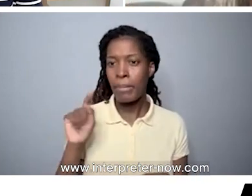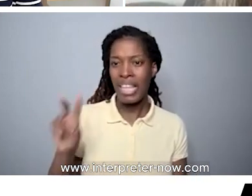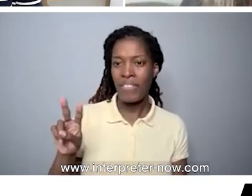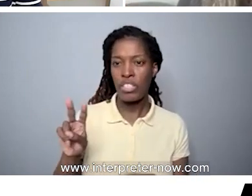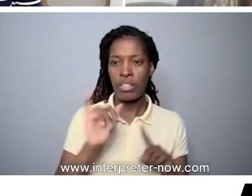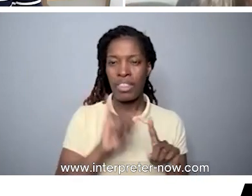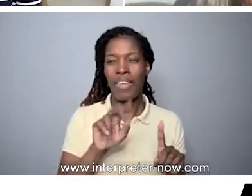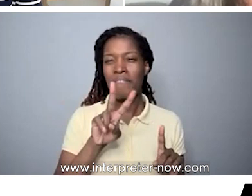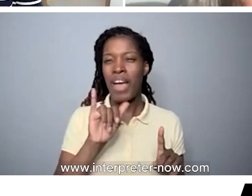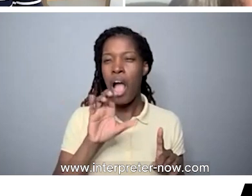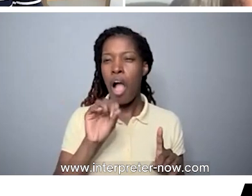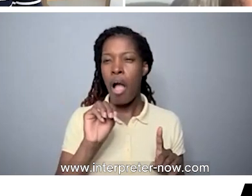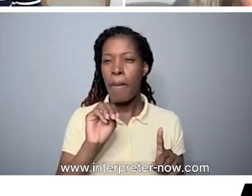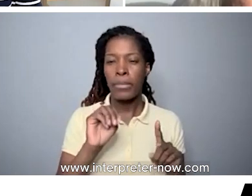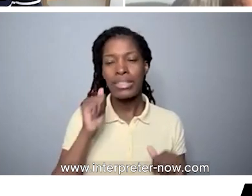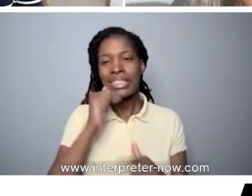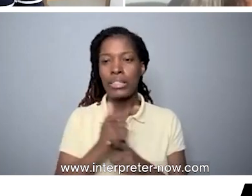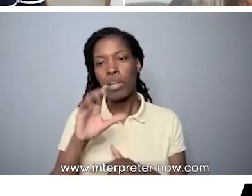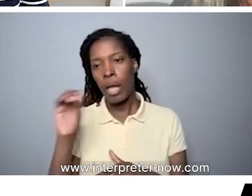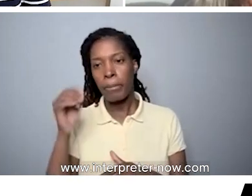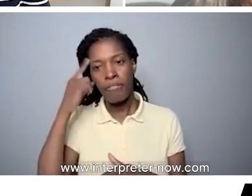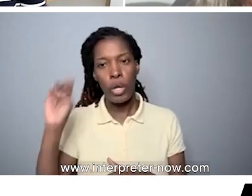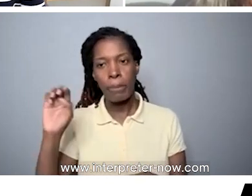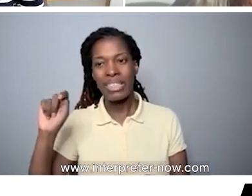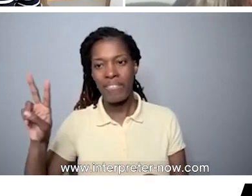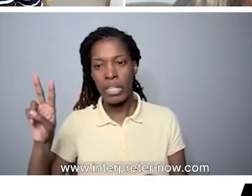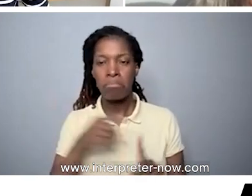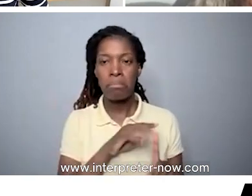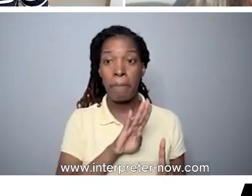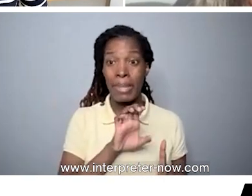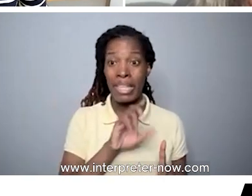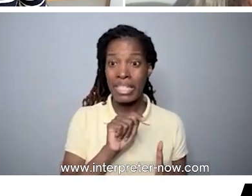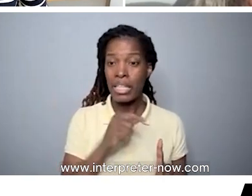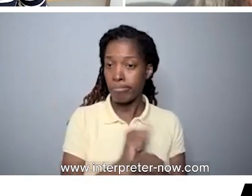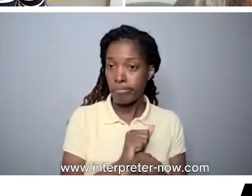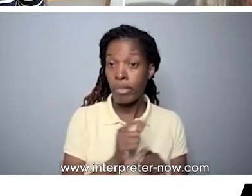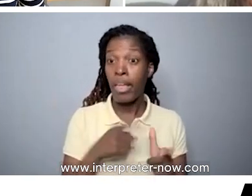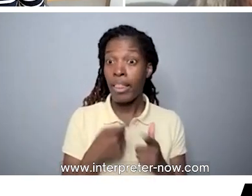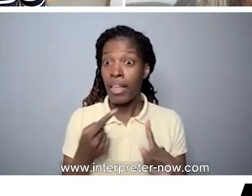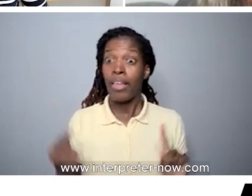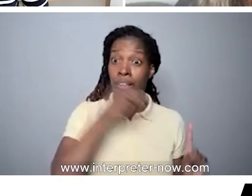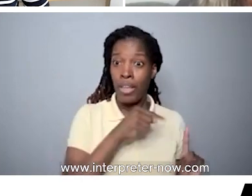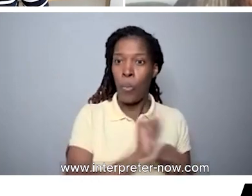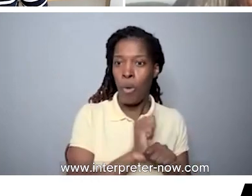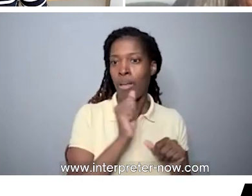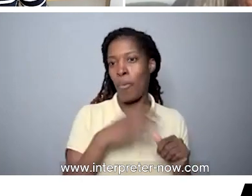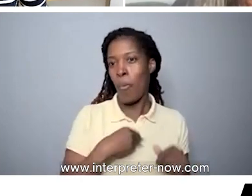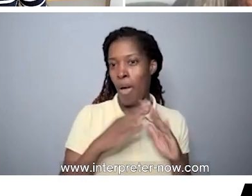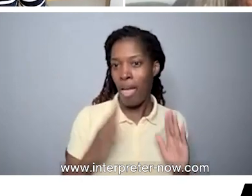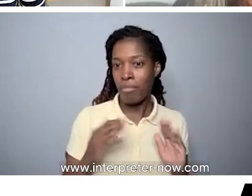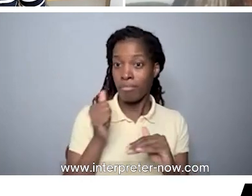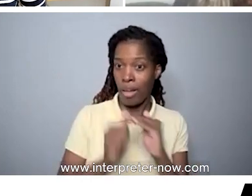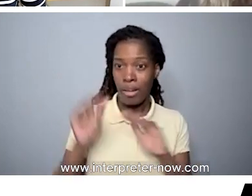And then I went to work at the White House under President Obama, where I served as the chief digital service officer for the U.S. Department of